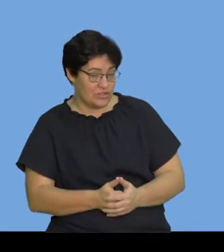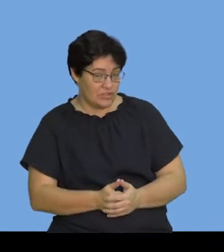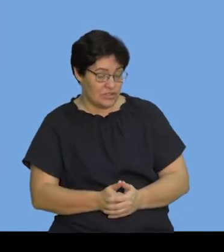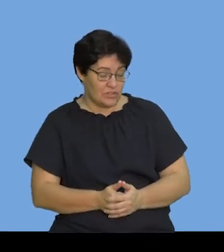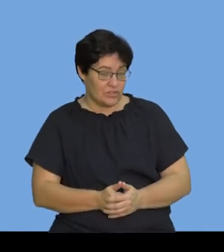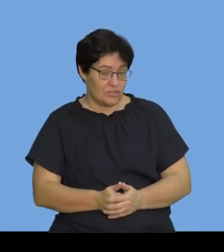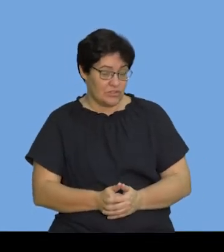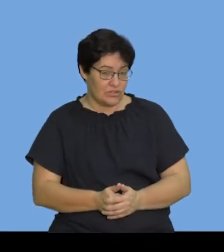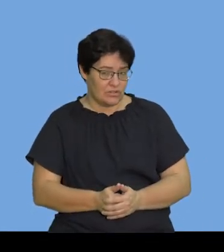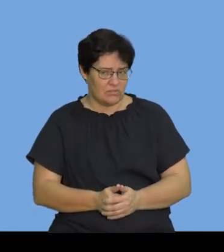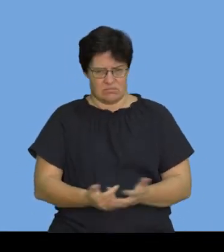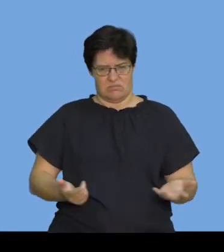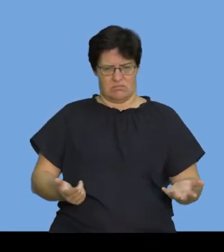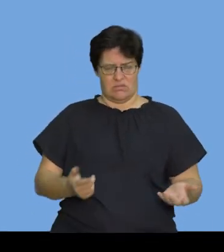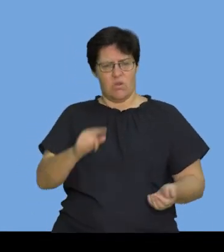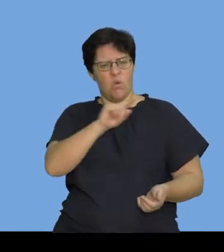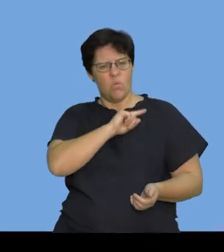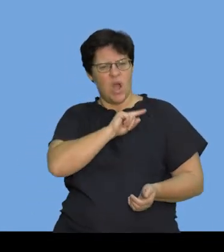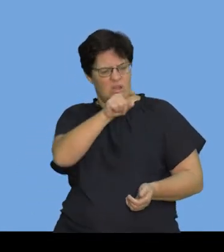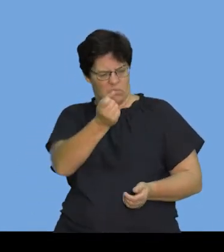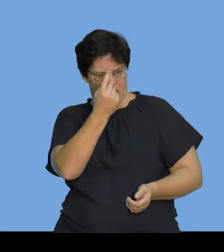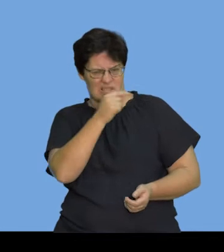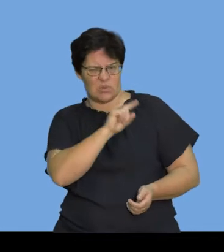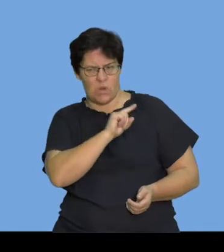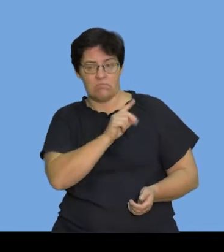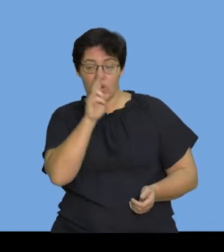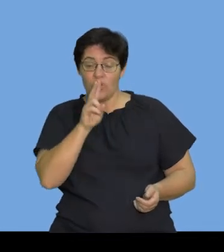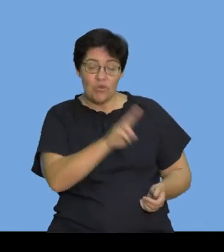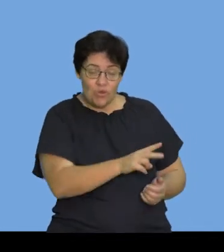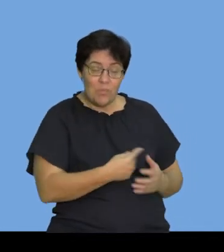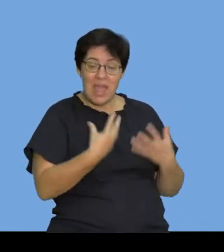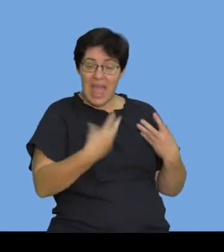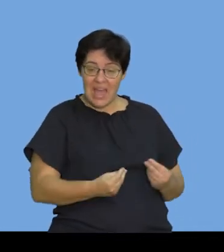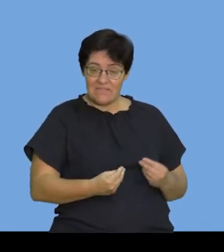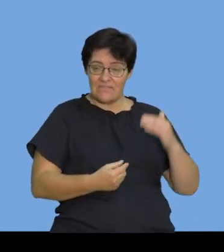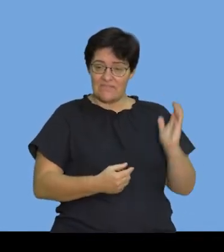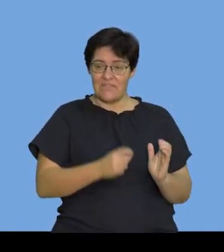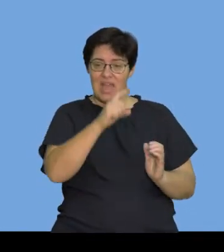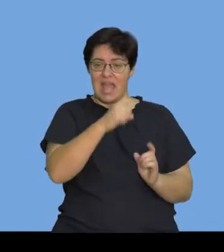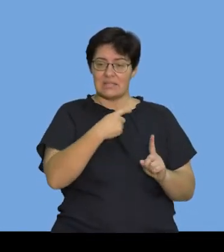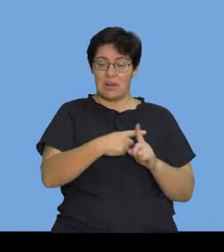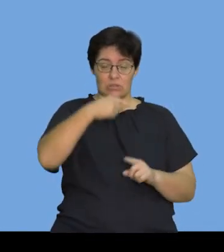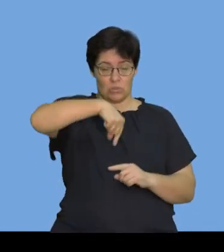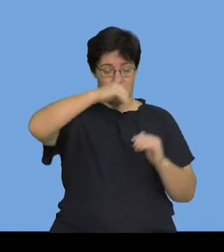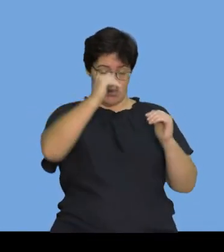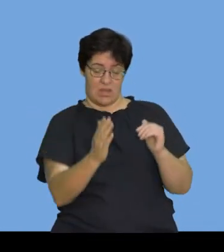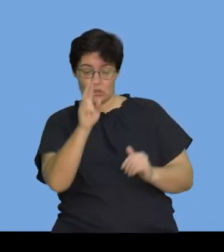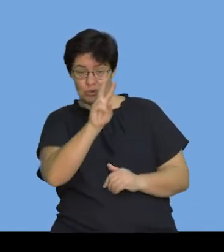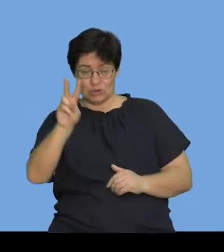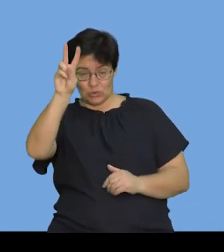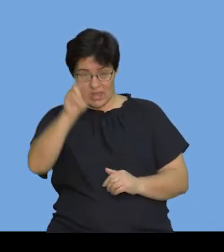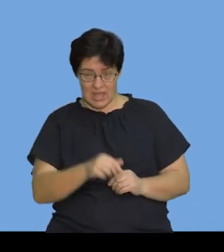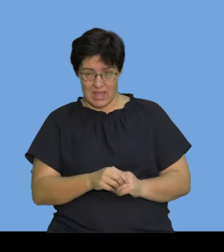why am I making you understand this? Look at this. If I have x plus q all squared is equal to